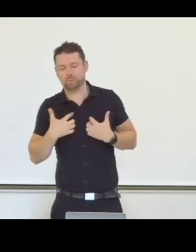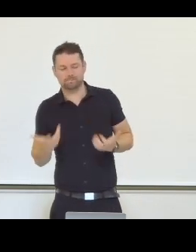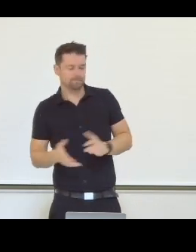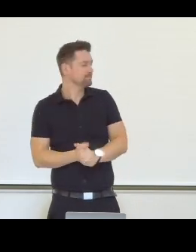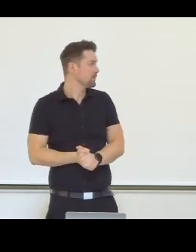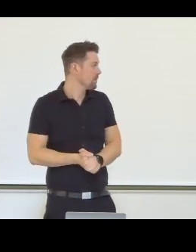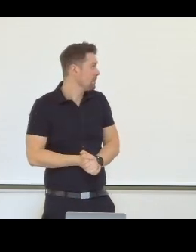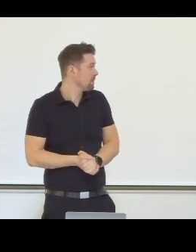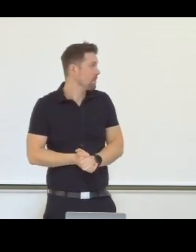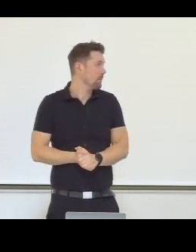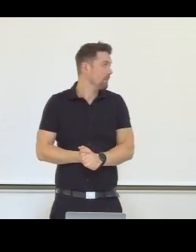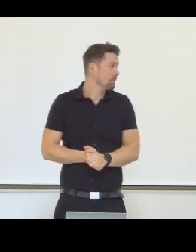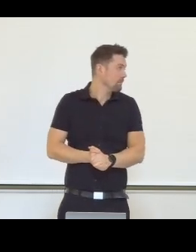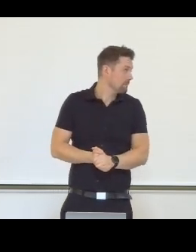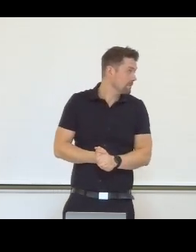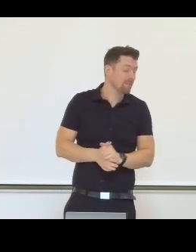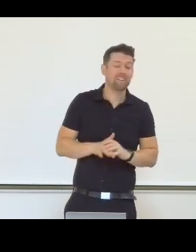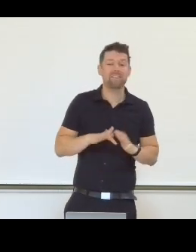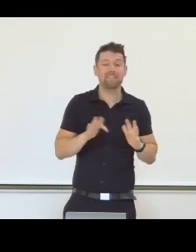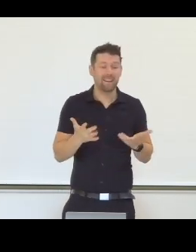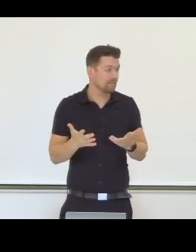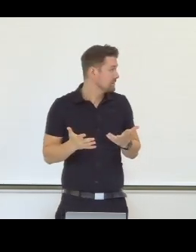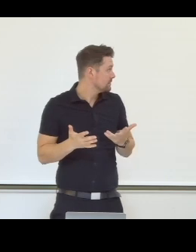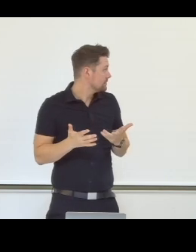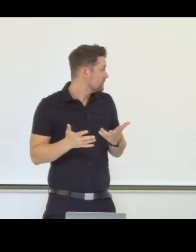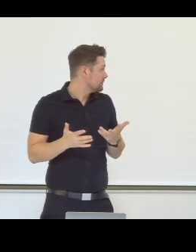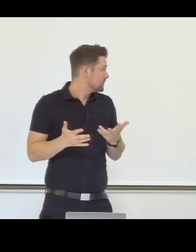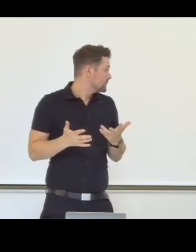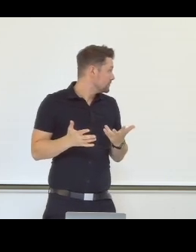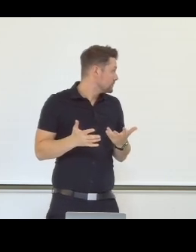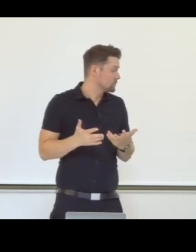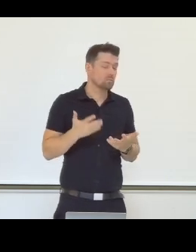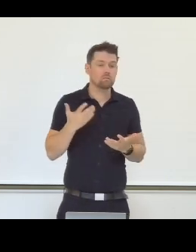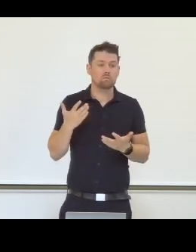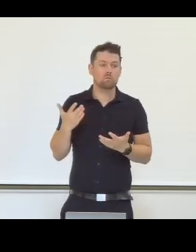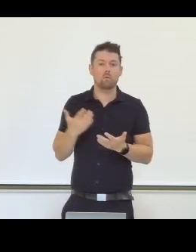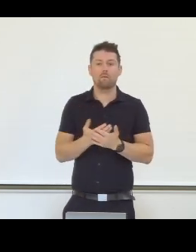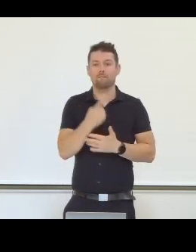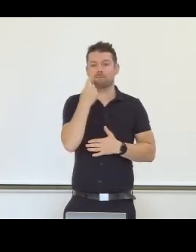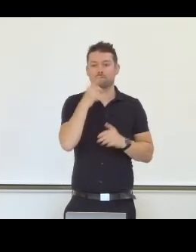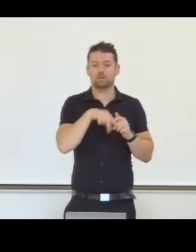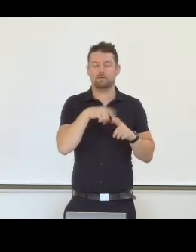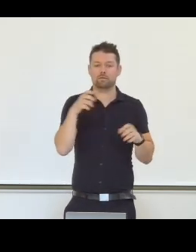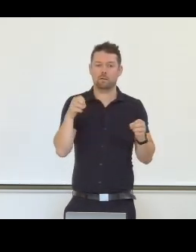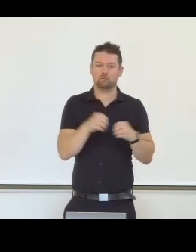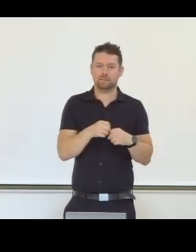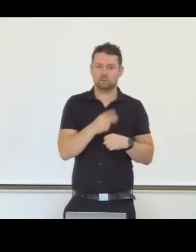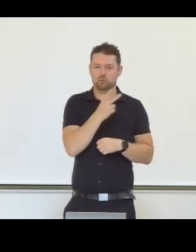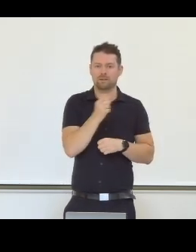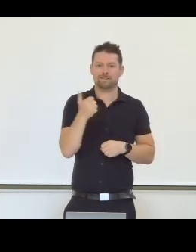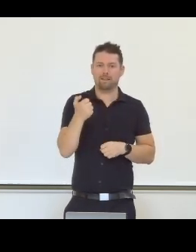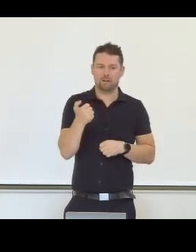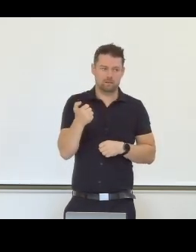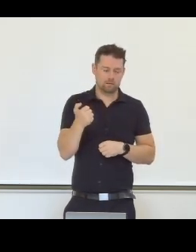And then one day plus one day plus one day, we are already on the 1st of February 2011.